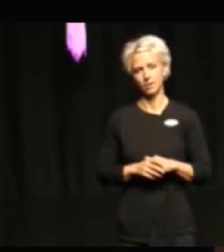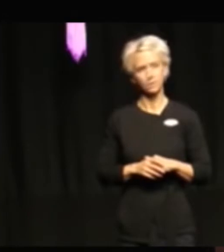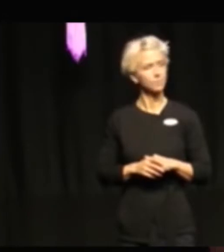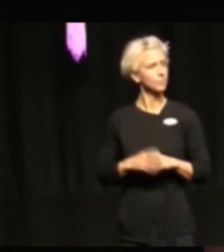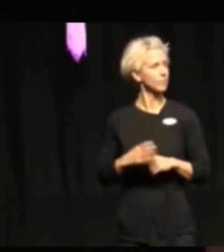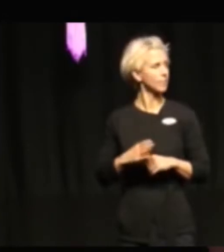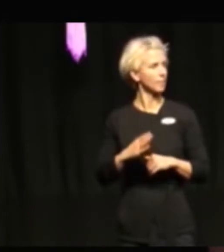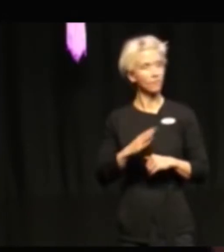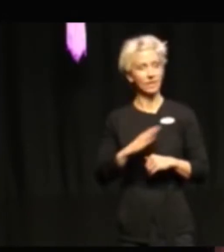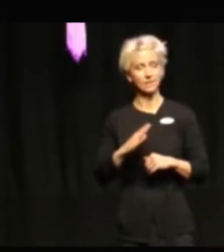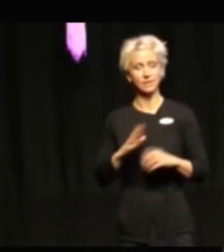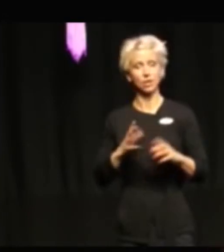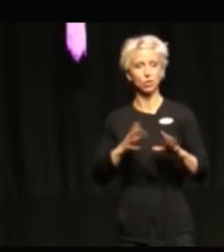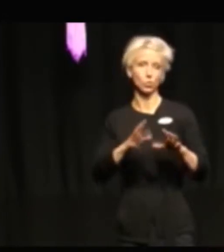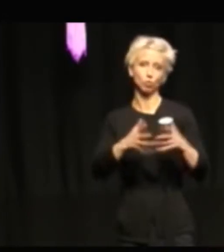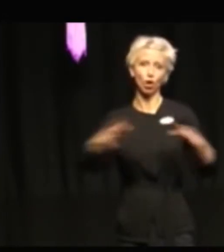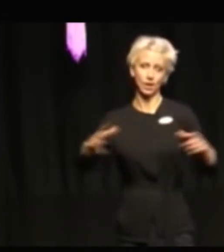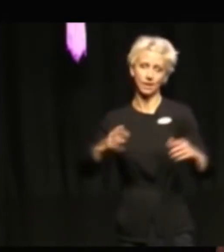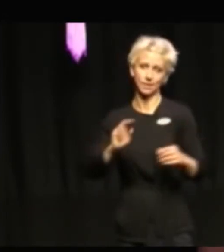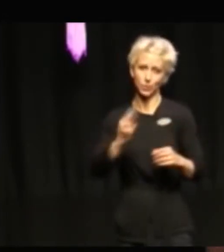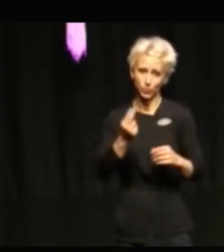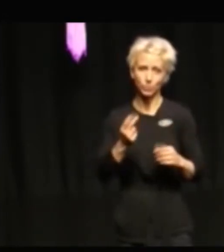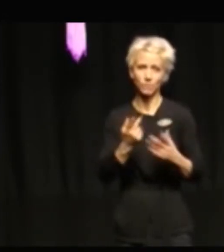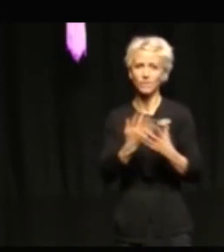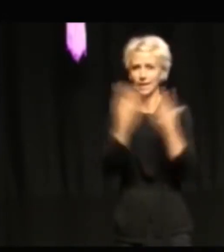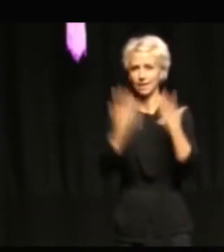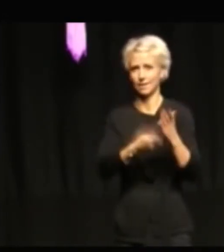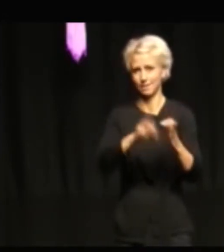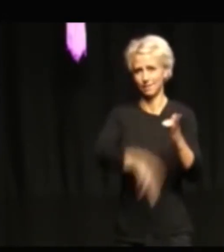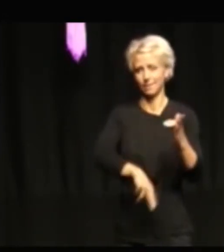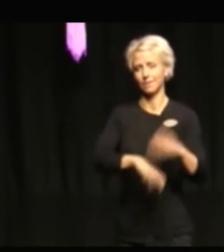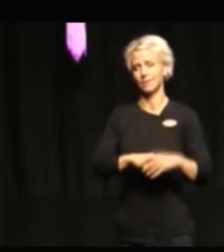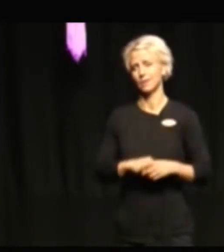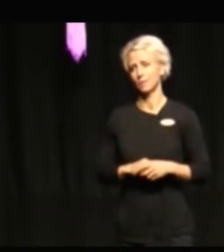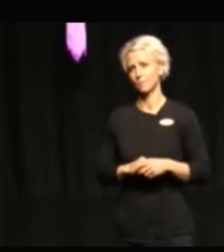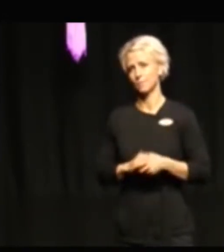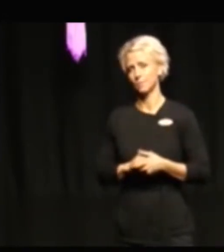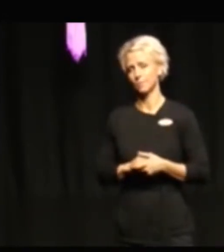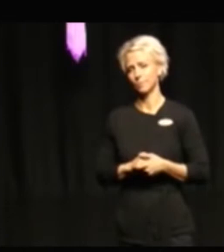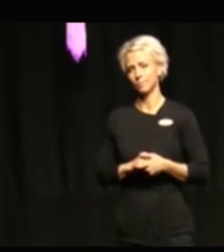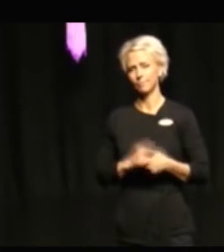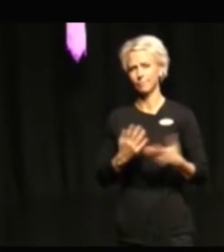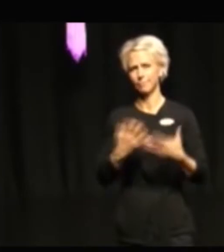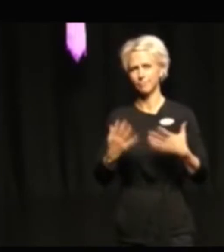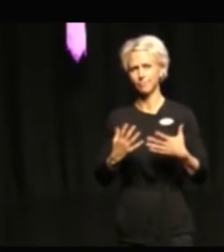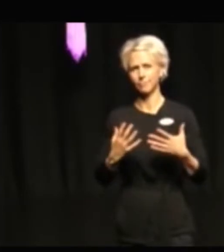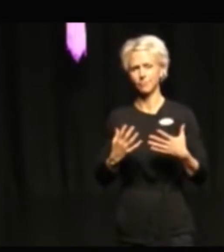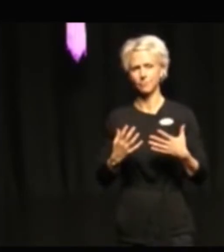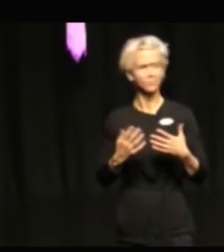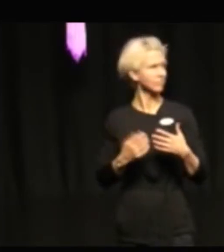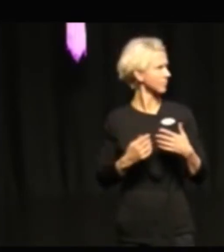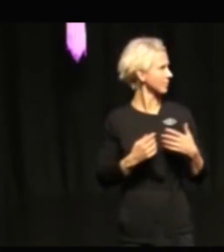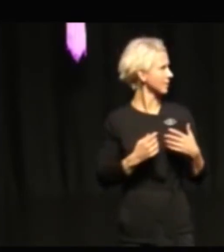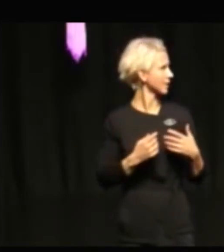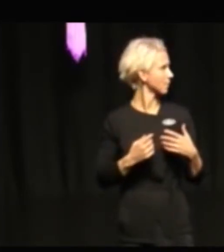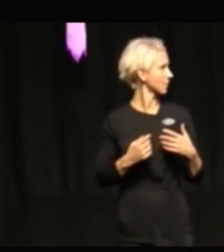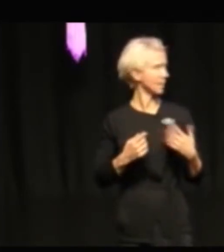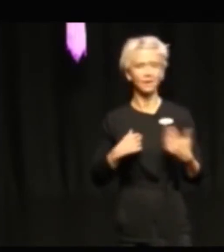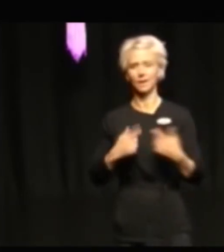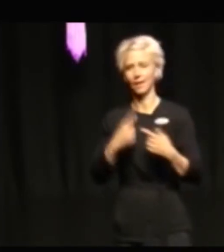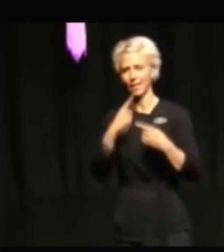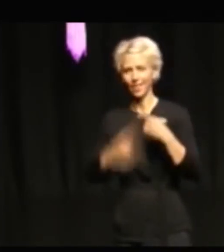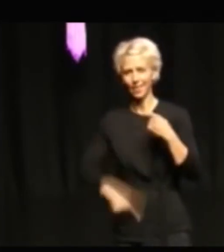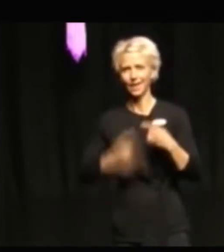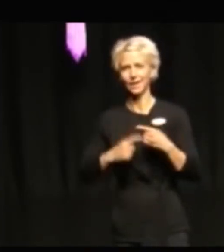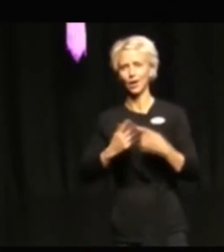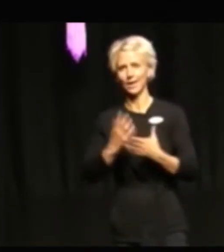said, I'm using very hard words now, like